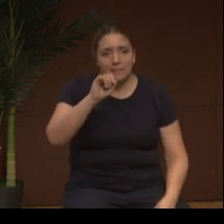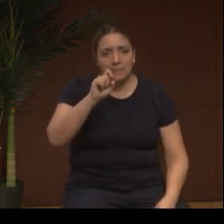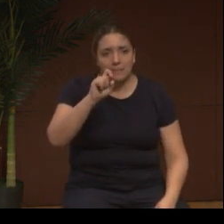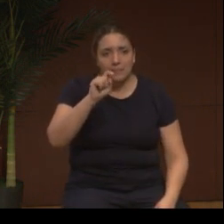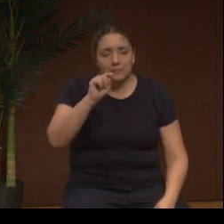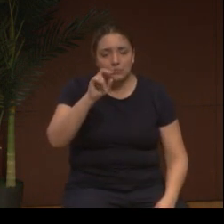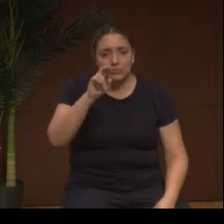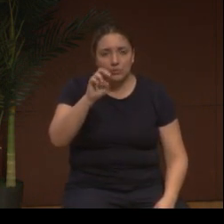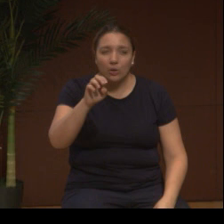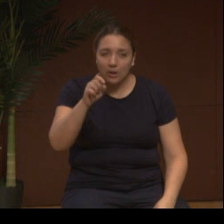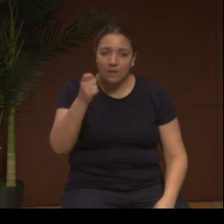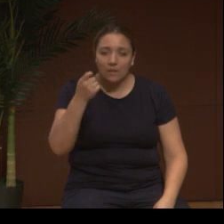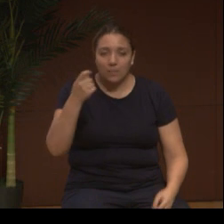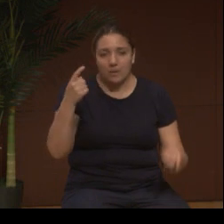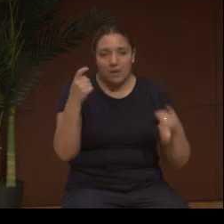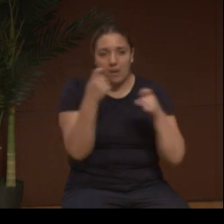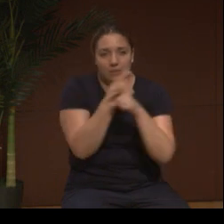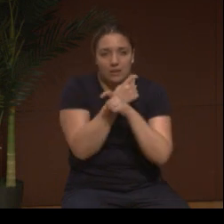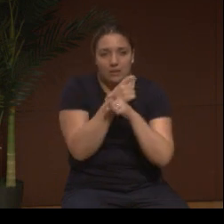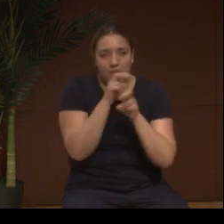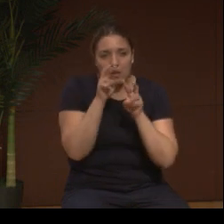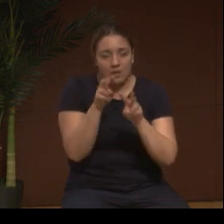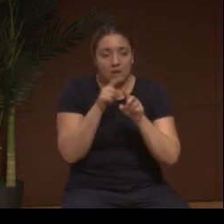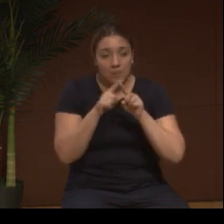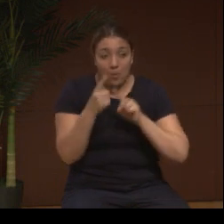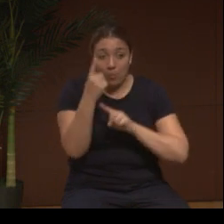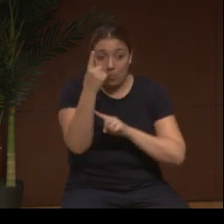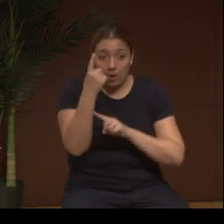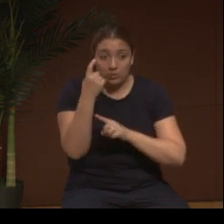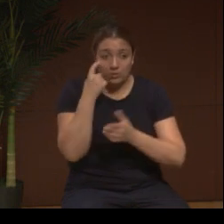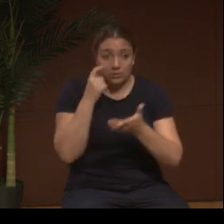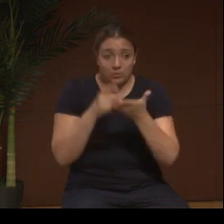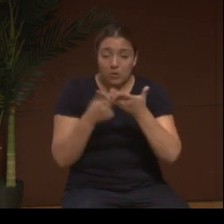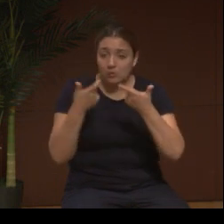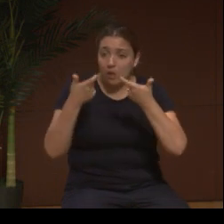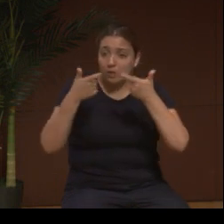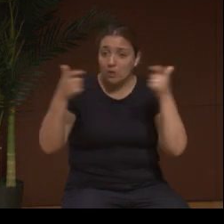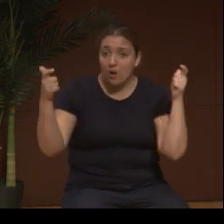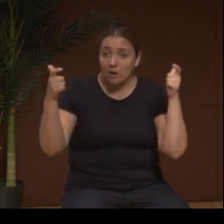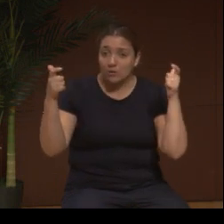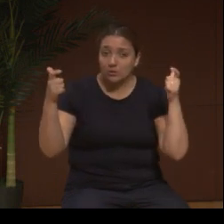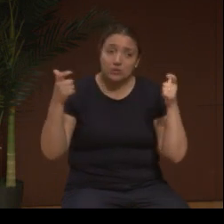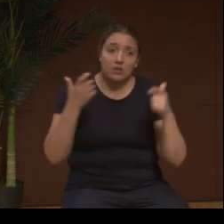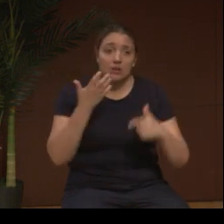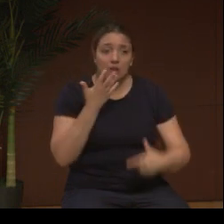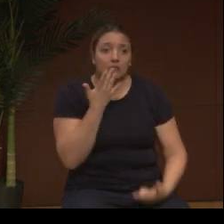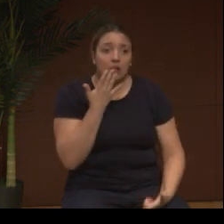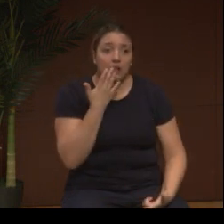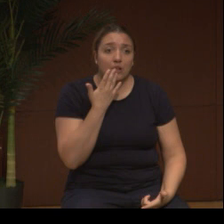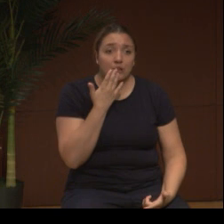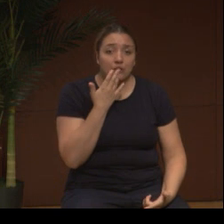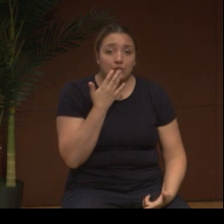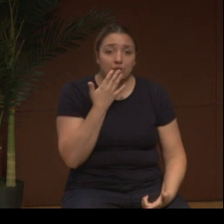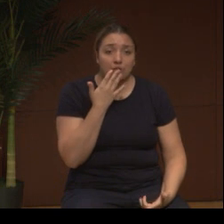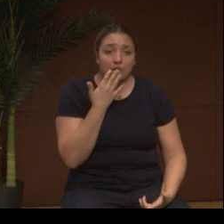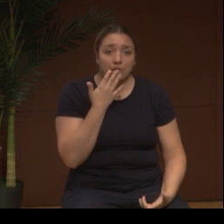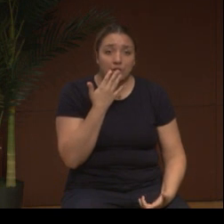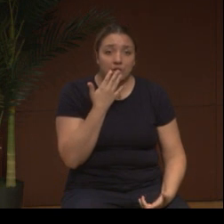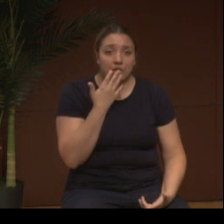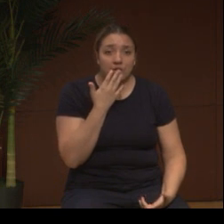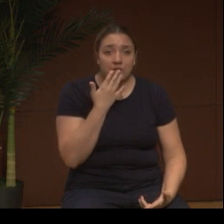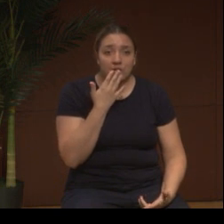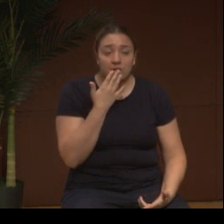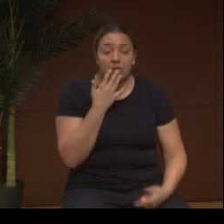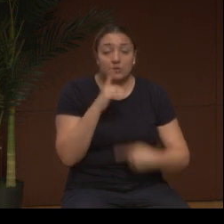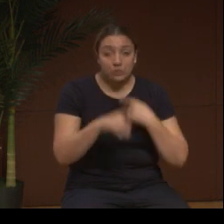at, but the broad thing I want you to notice is just these large blocks of color. Okay? So when we do ancestry